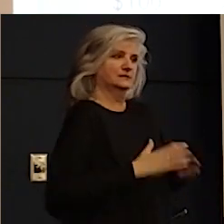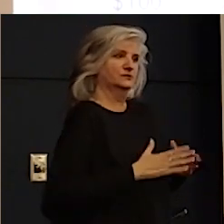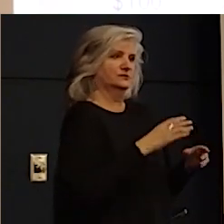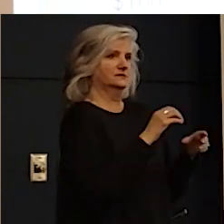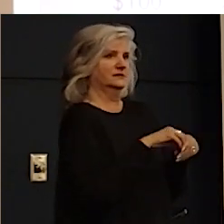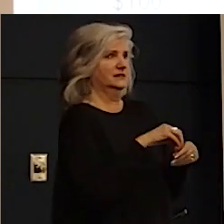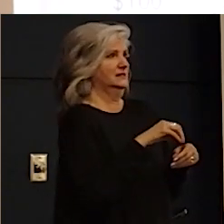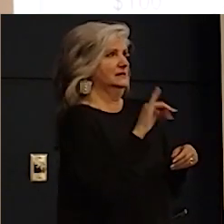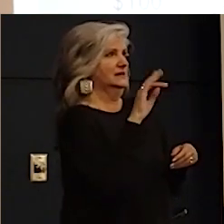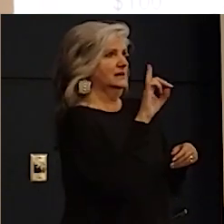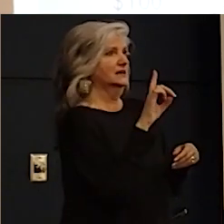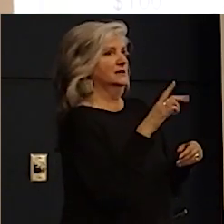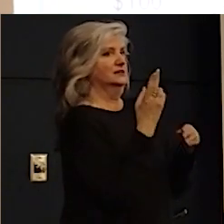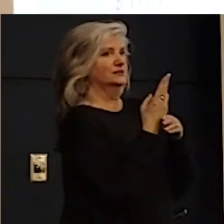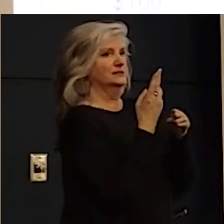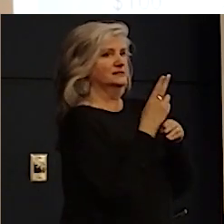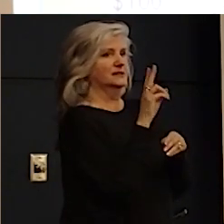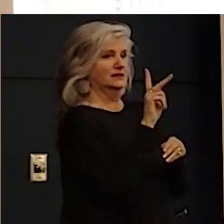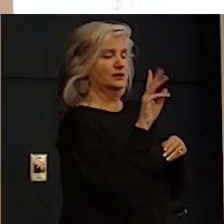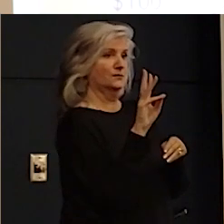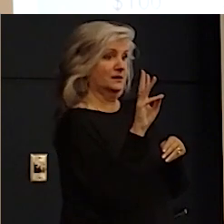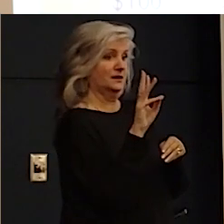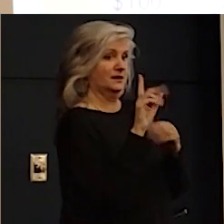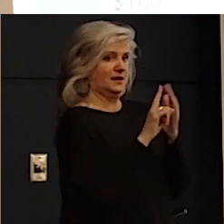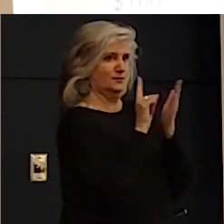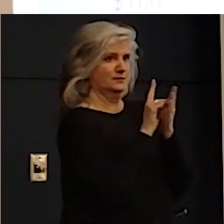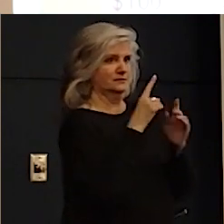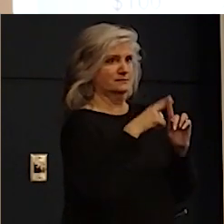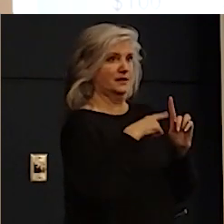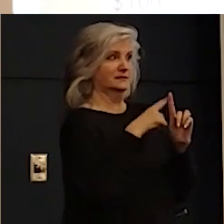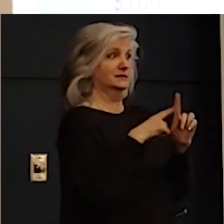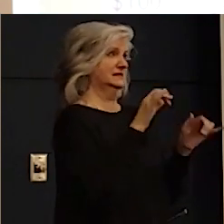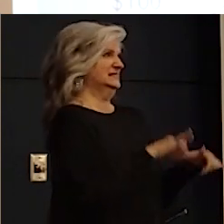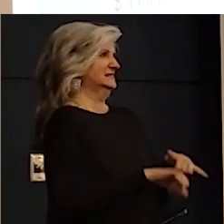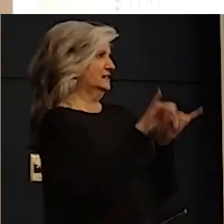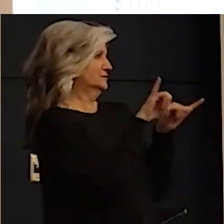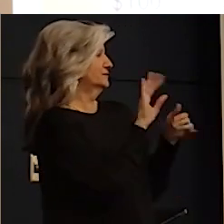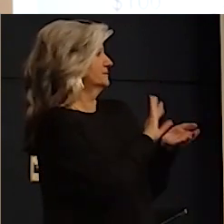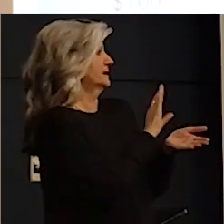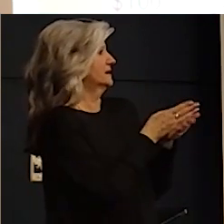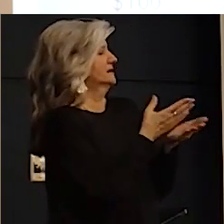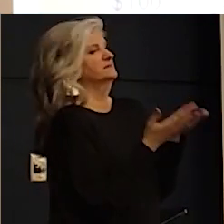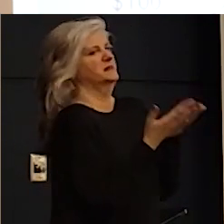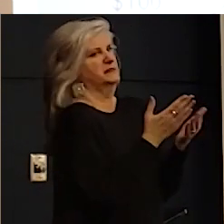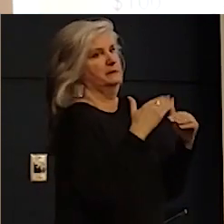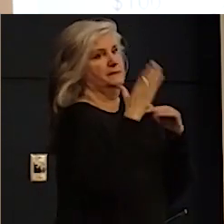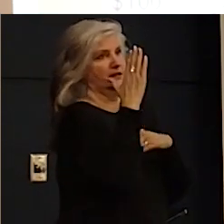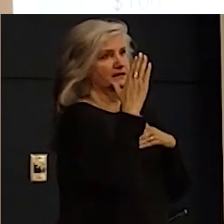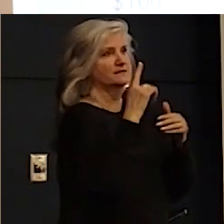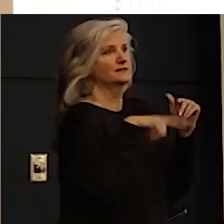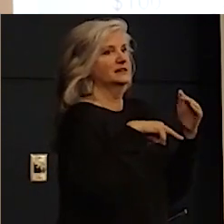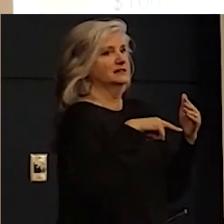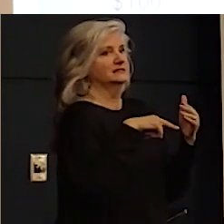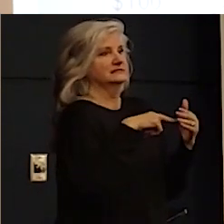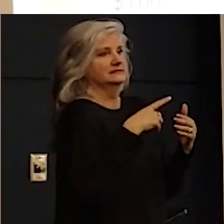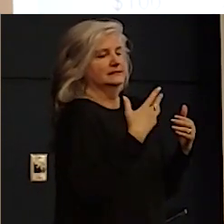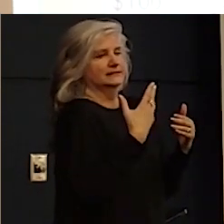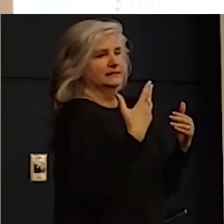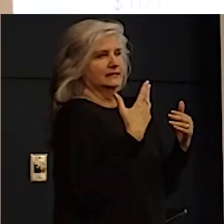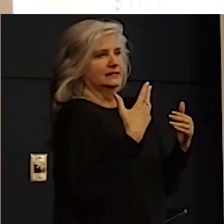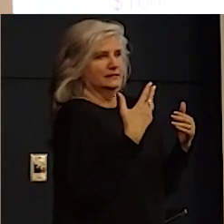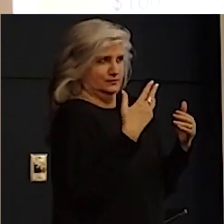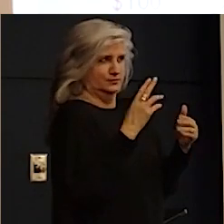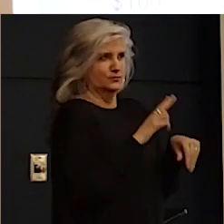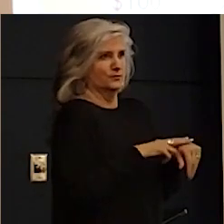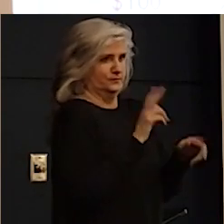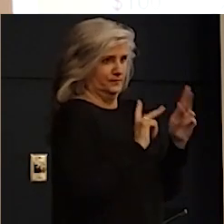using 1,000 kilowatt hours per month. It's a pretty standard amount, probably a little bit above what a typical average residential customer is